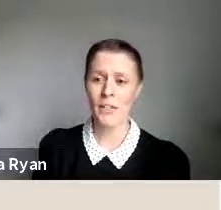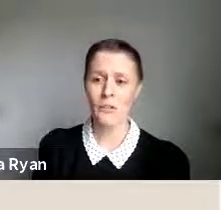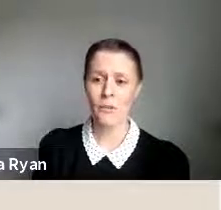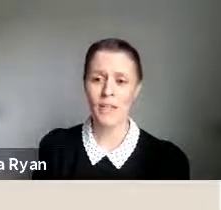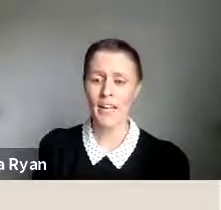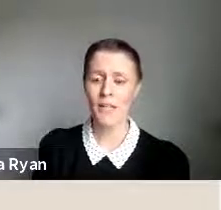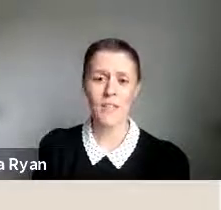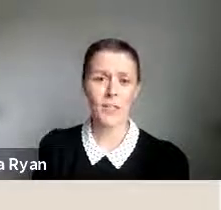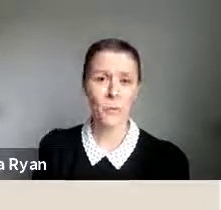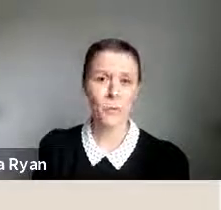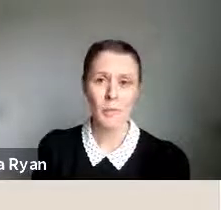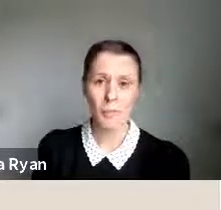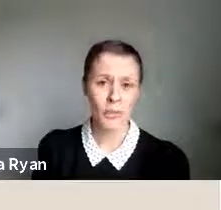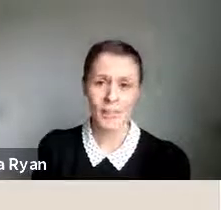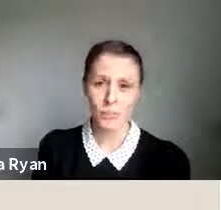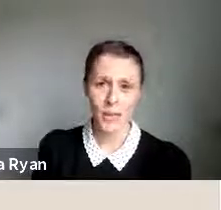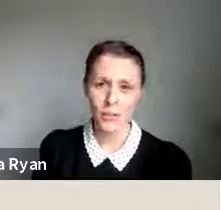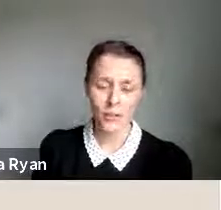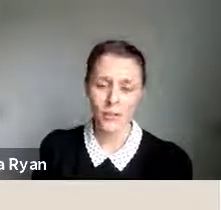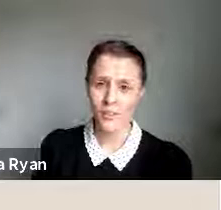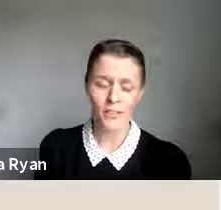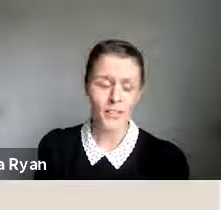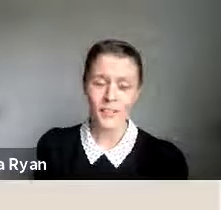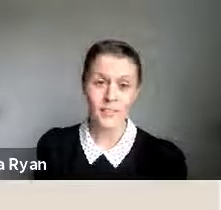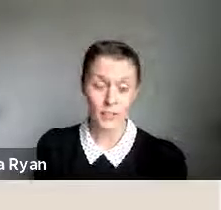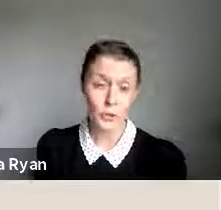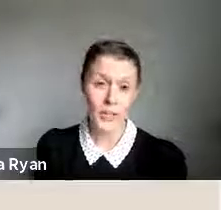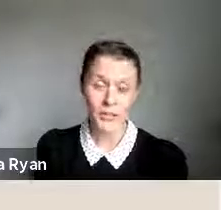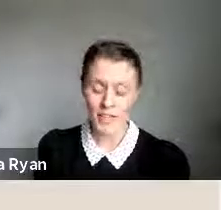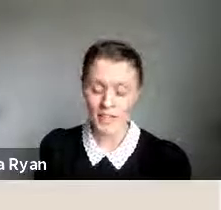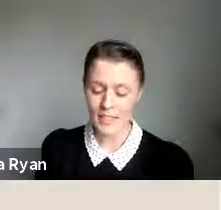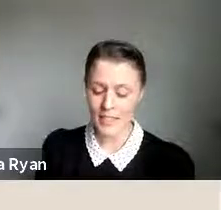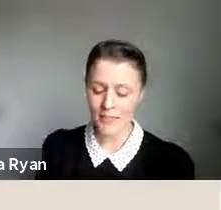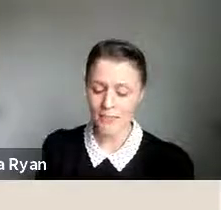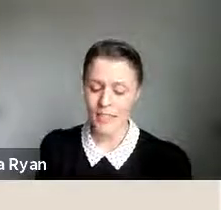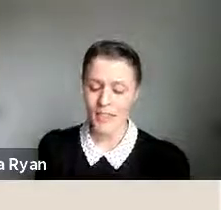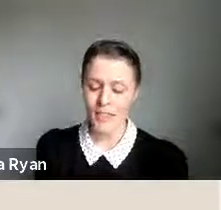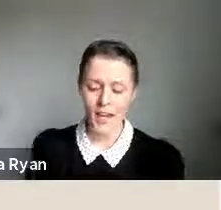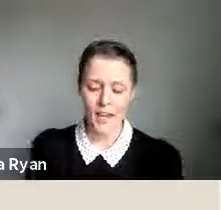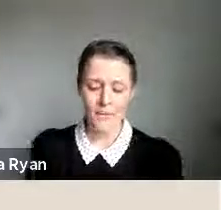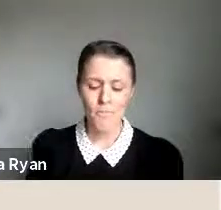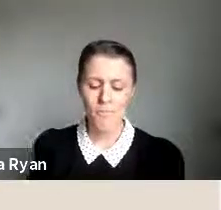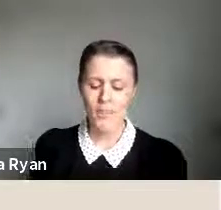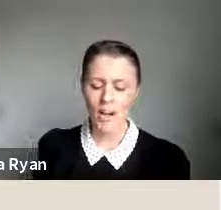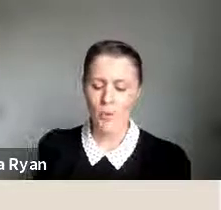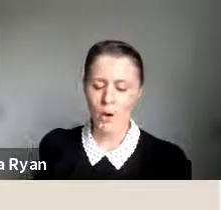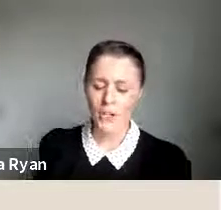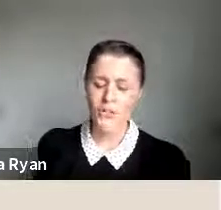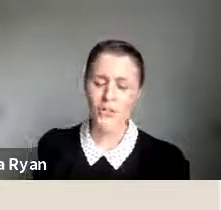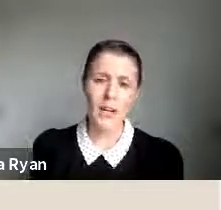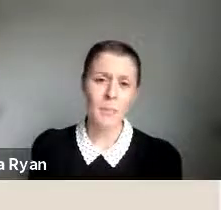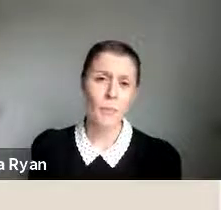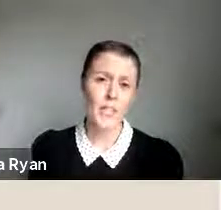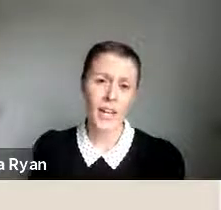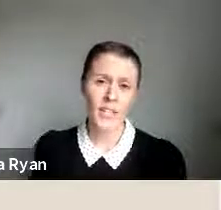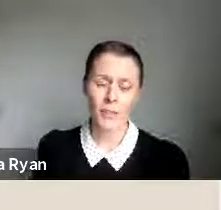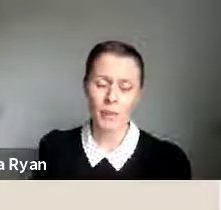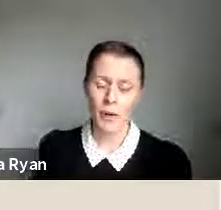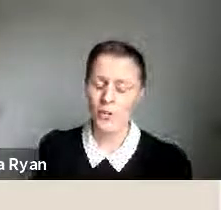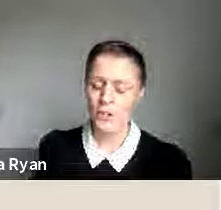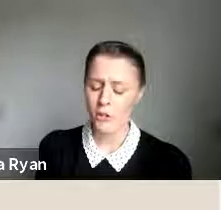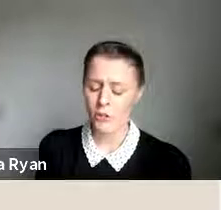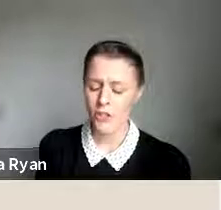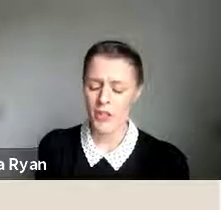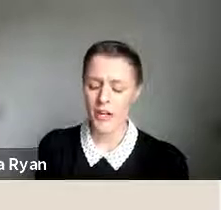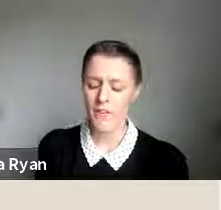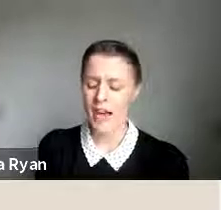again, because truthfully, I haven't seen most people in this picture since 2019. I want to ensure that I'm protecting them.